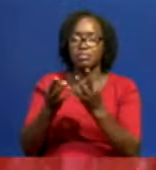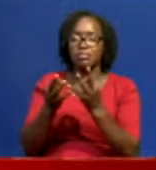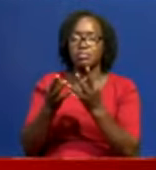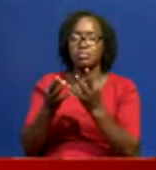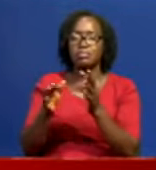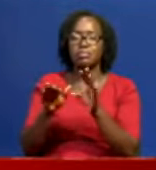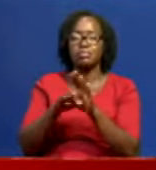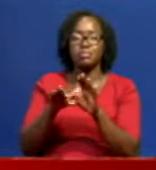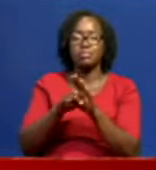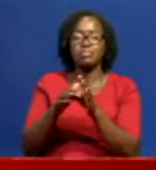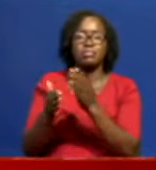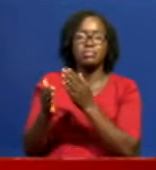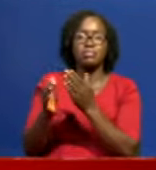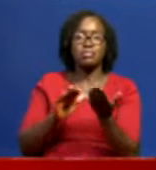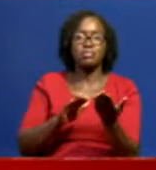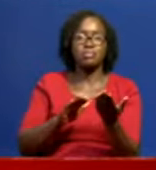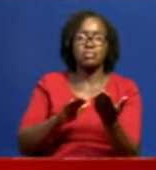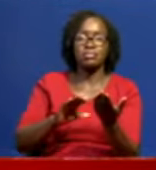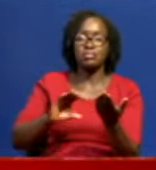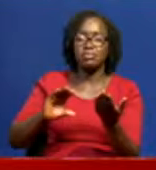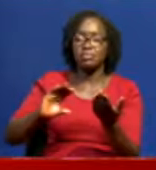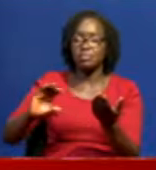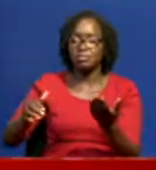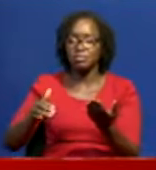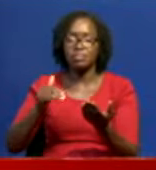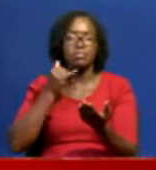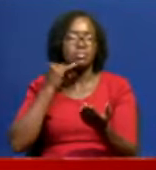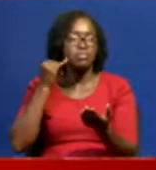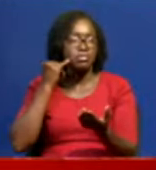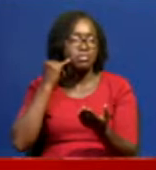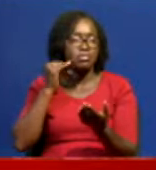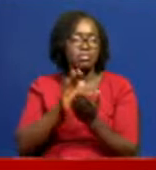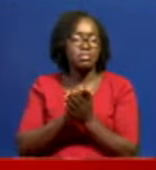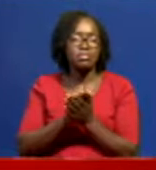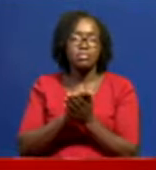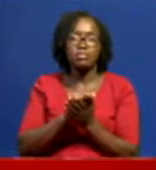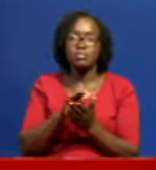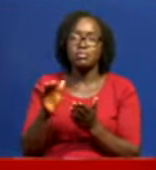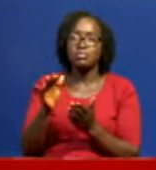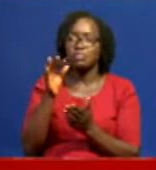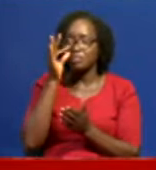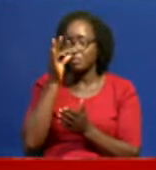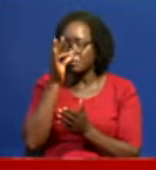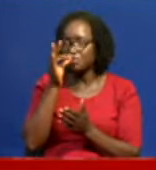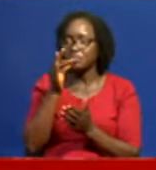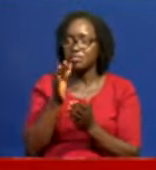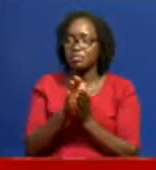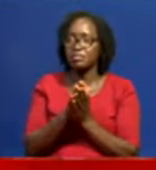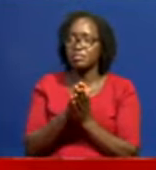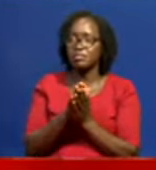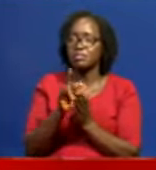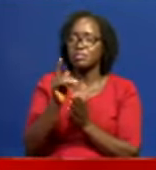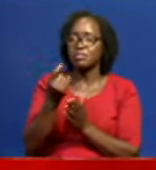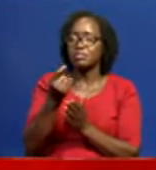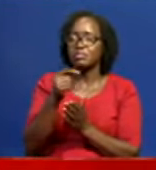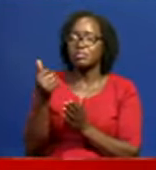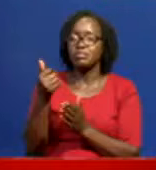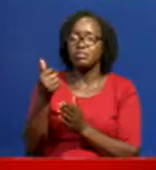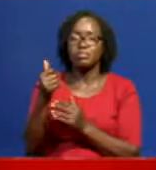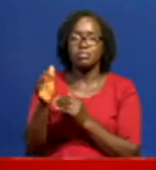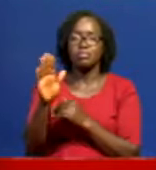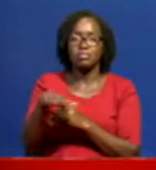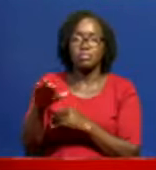ones today in Nakuru County and those that did in Nyeri and a few other areas during this